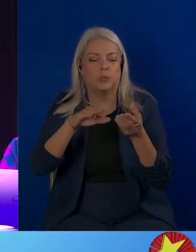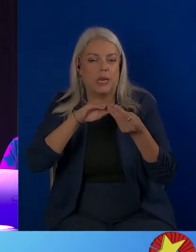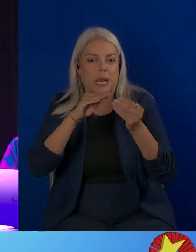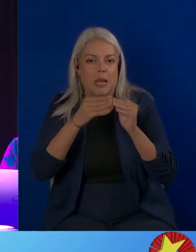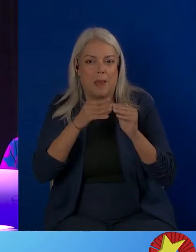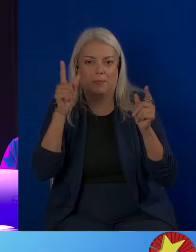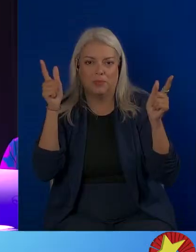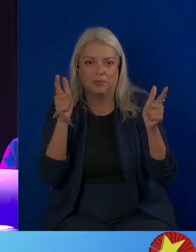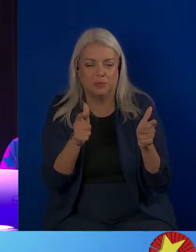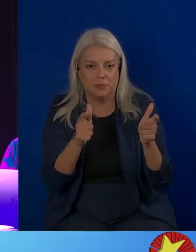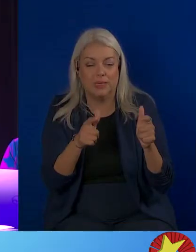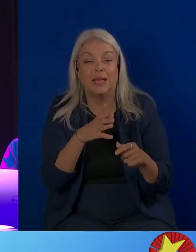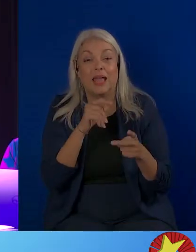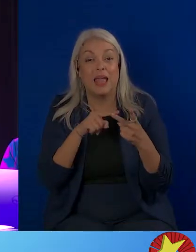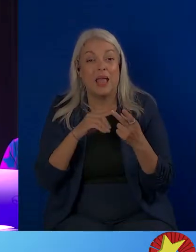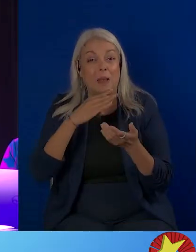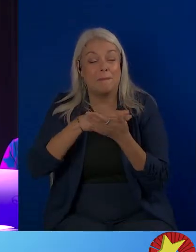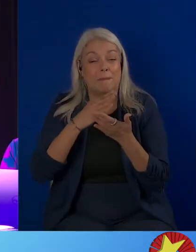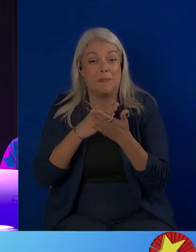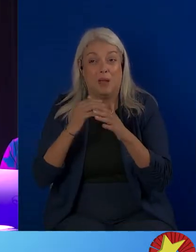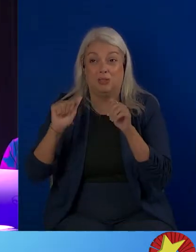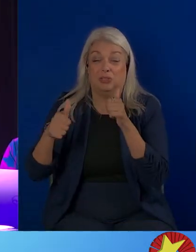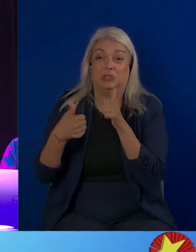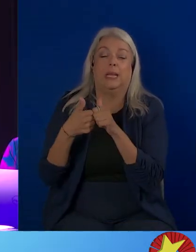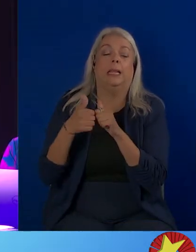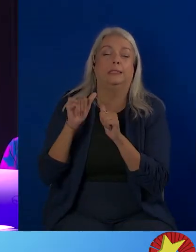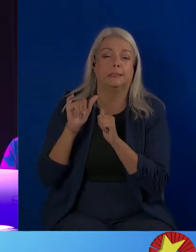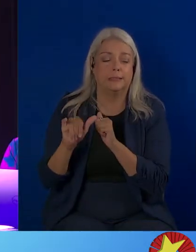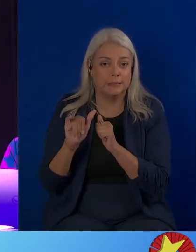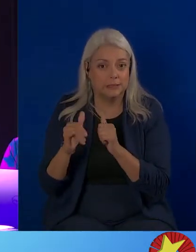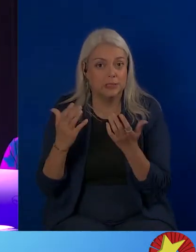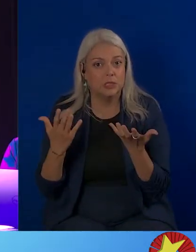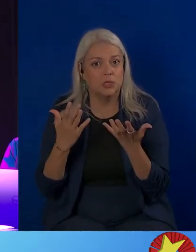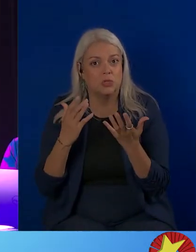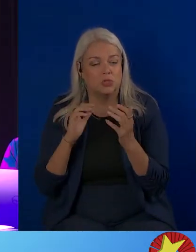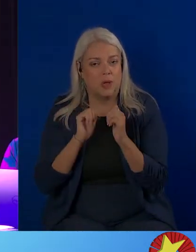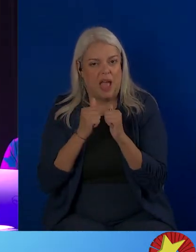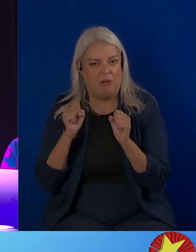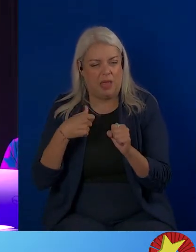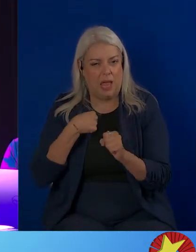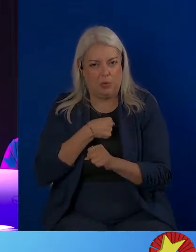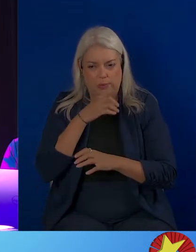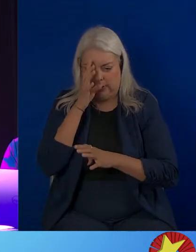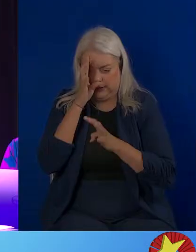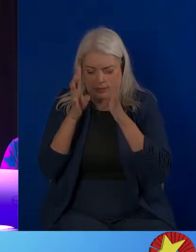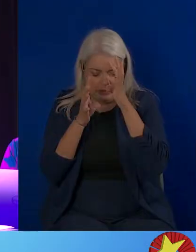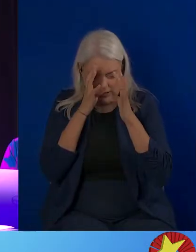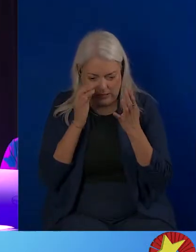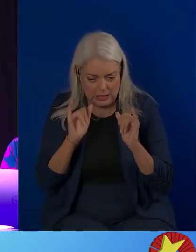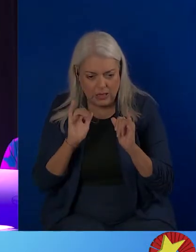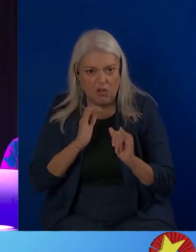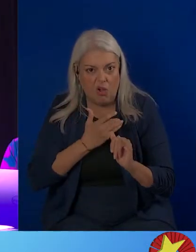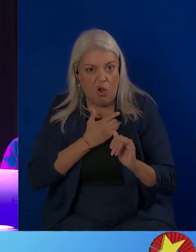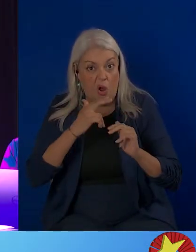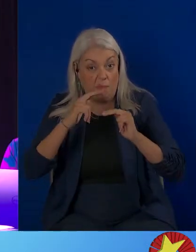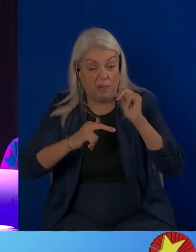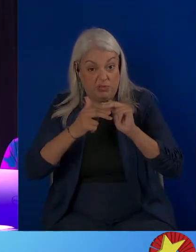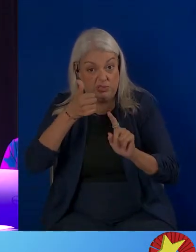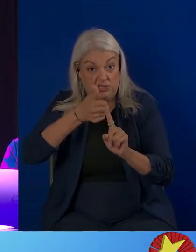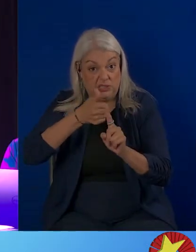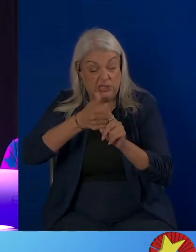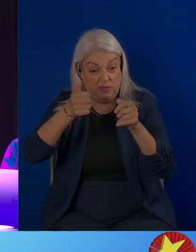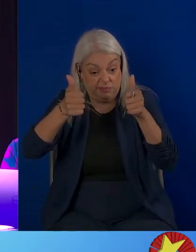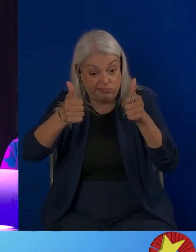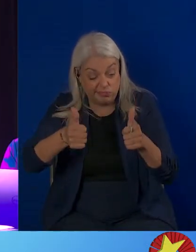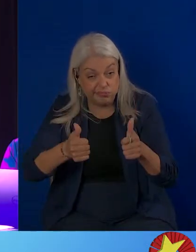budget challenges, while at the same time looking at how we can maintain our aging facilities and ensuring